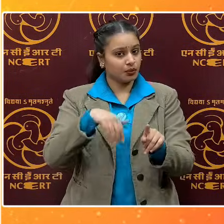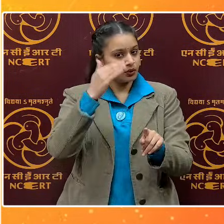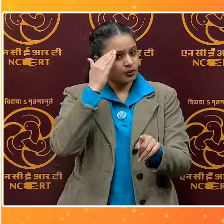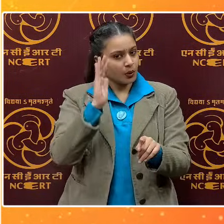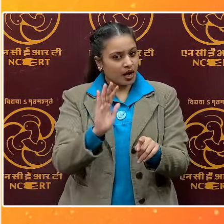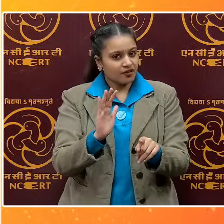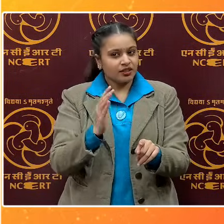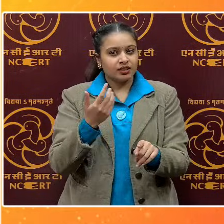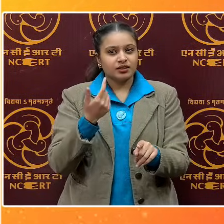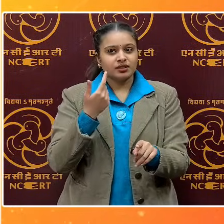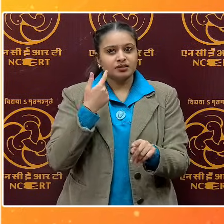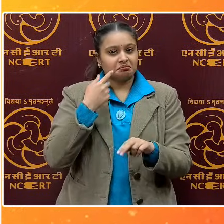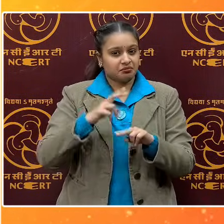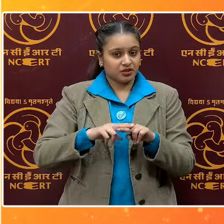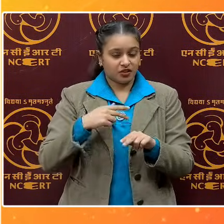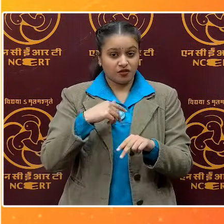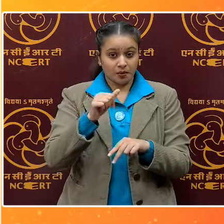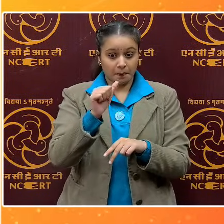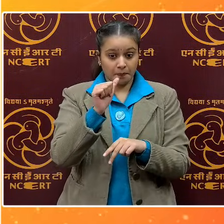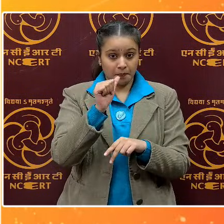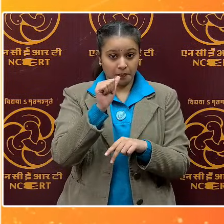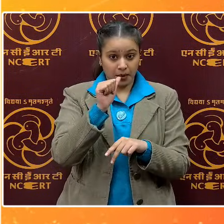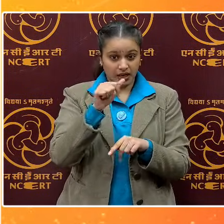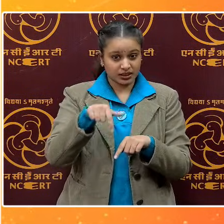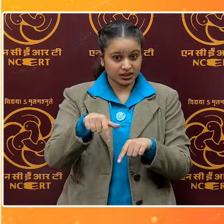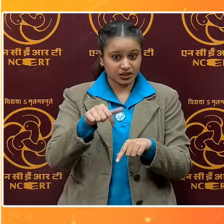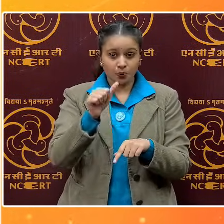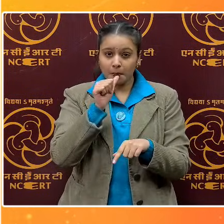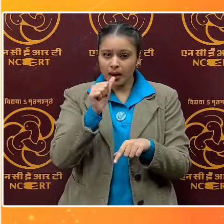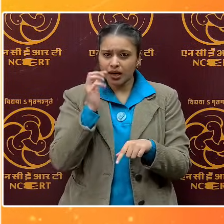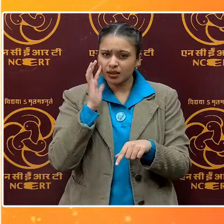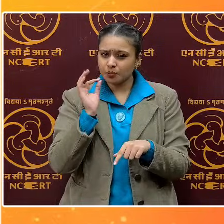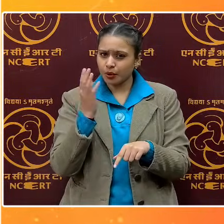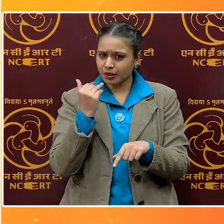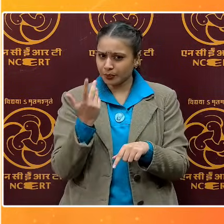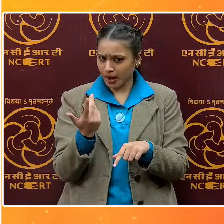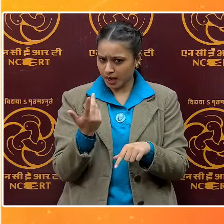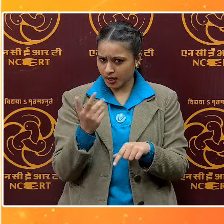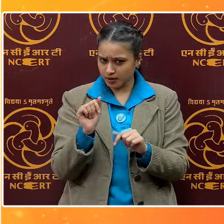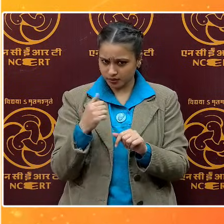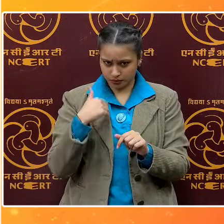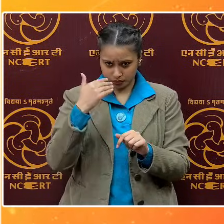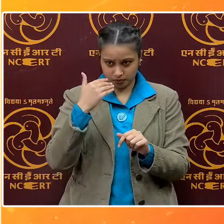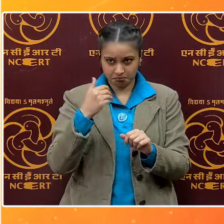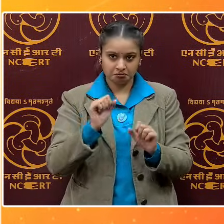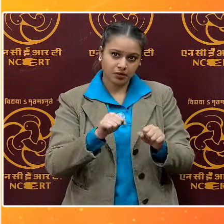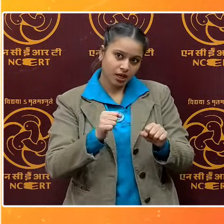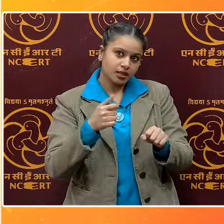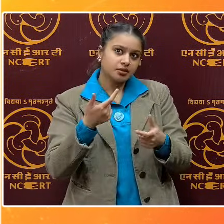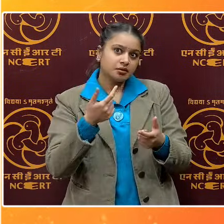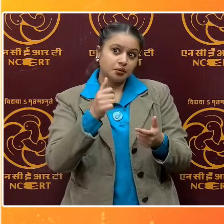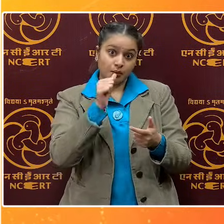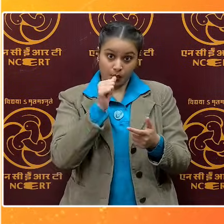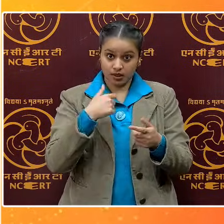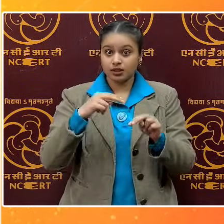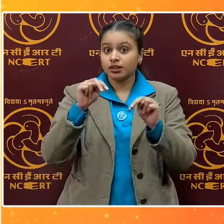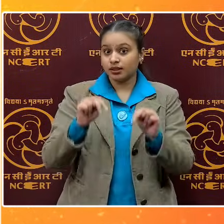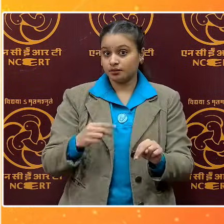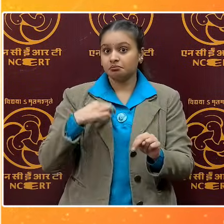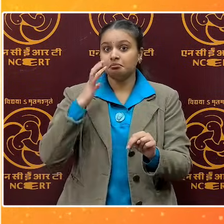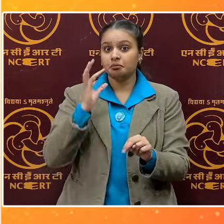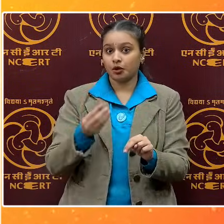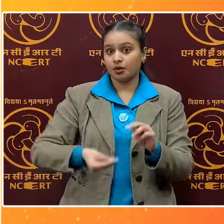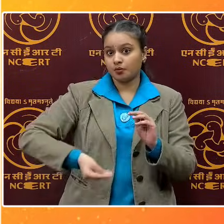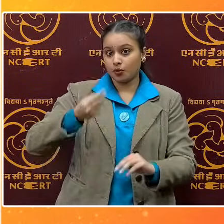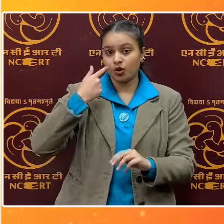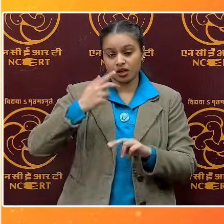that what is the importance of water? Water is very important for survival. I mean, we need it when we